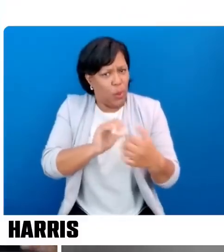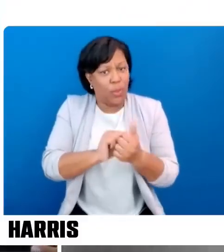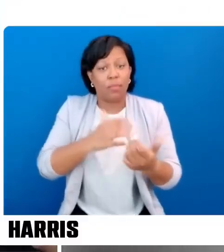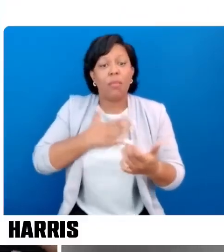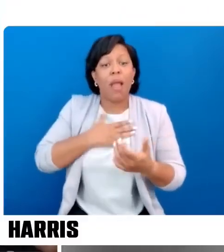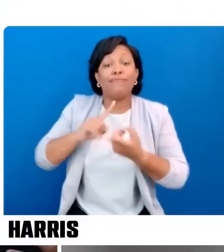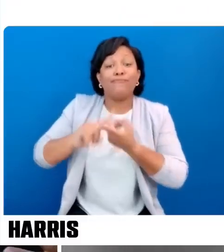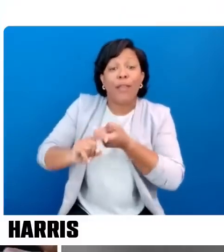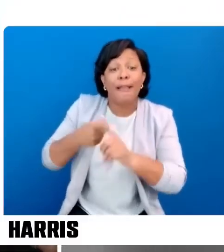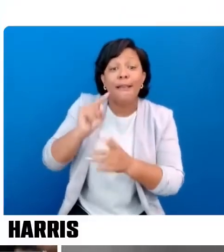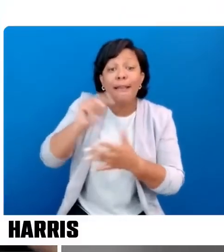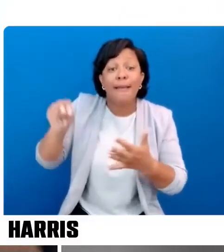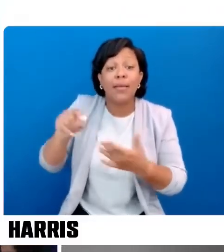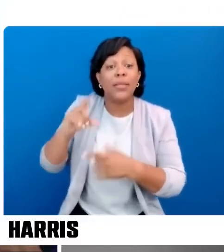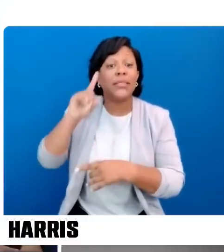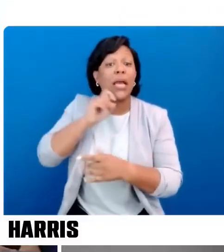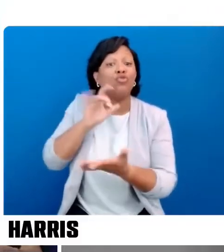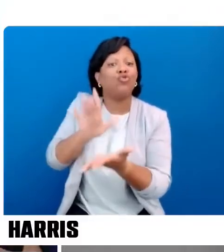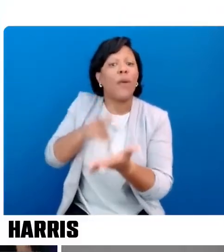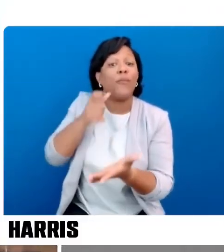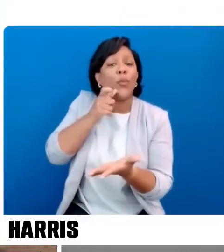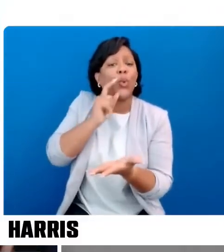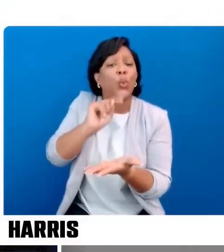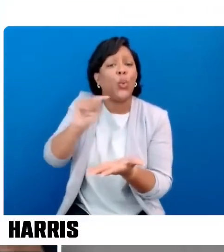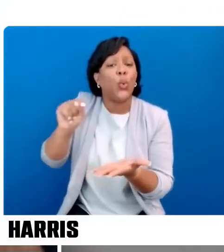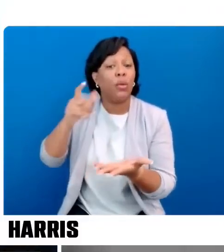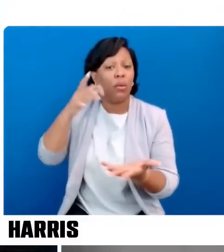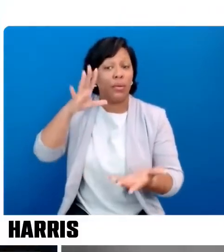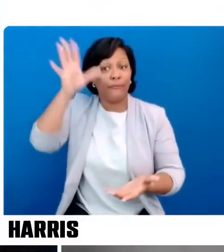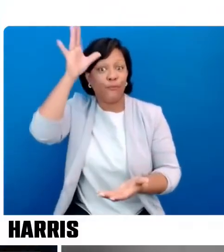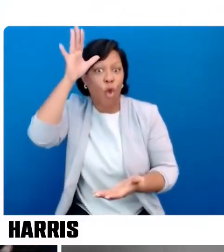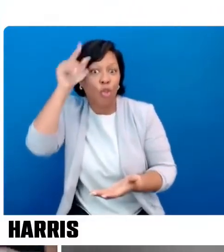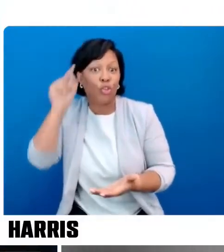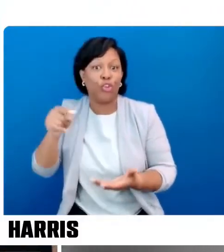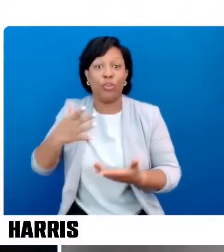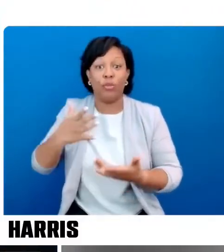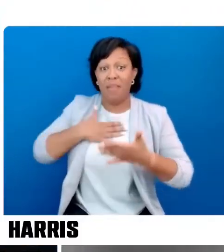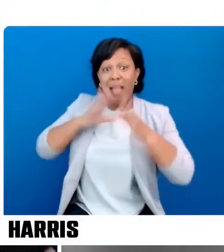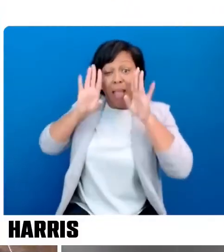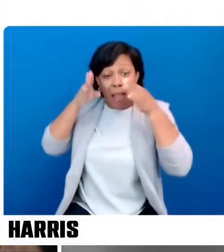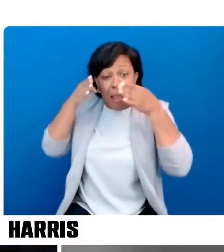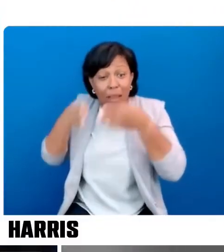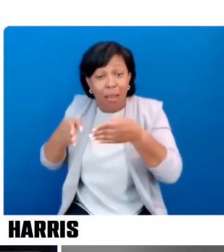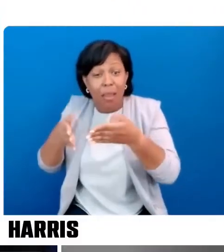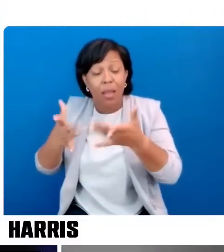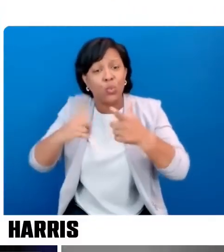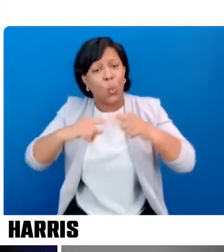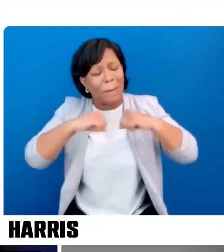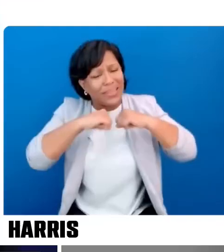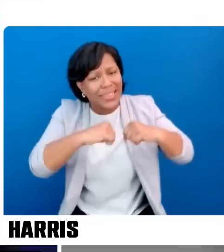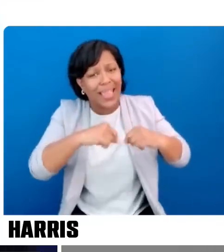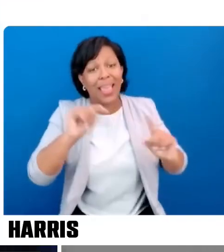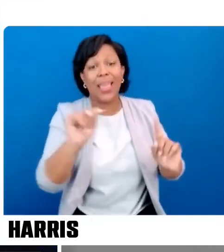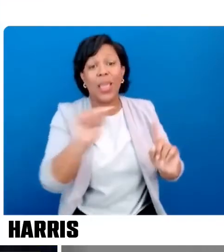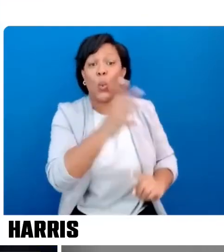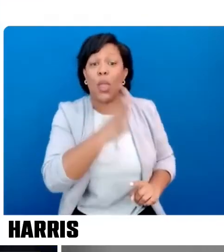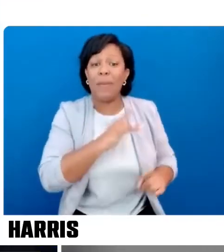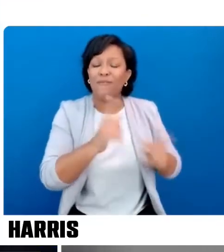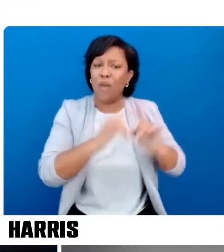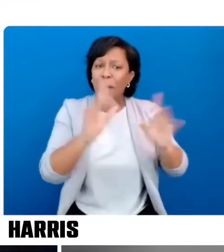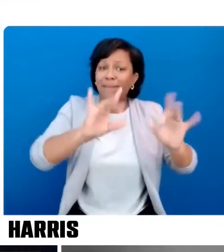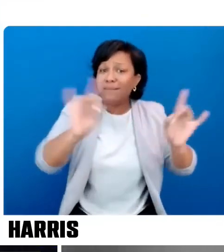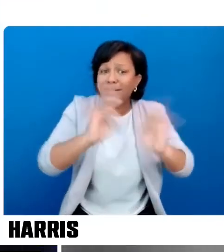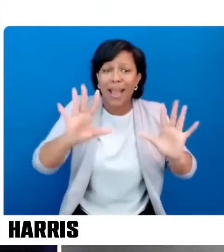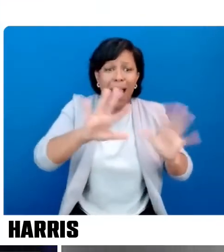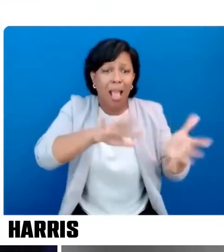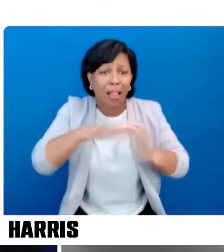by her stepfather. And my focus then on protecting women and children from violent crime is based on a value that is deeply